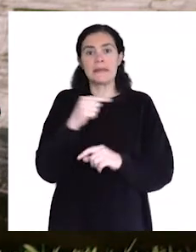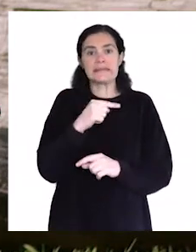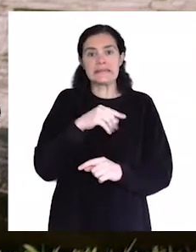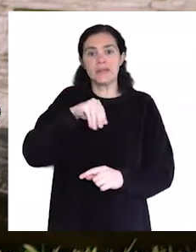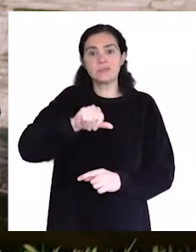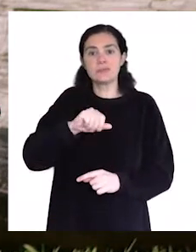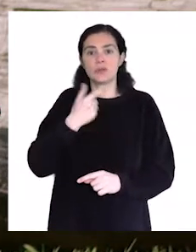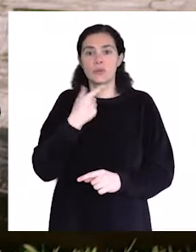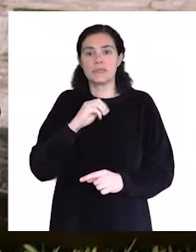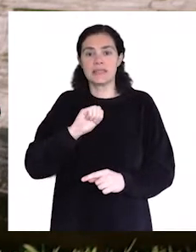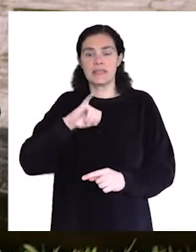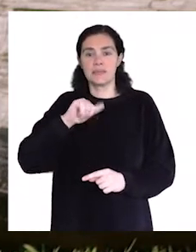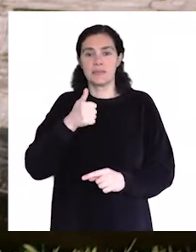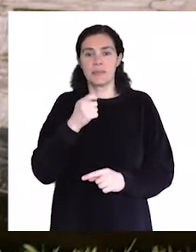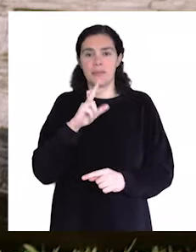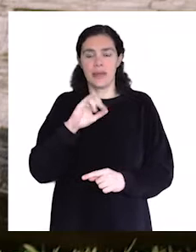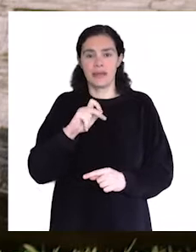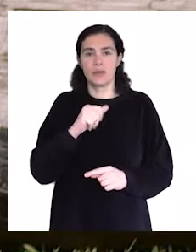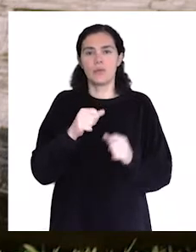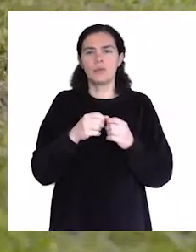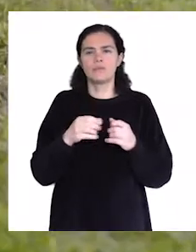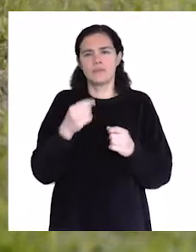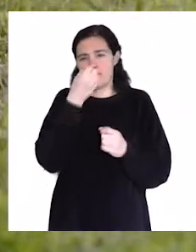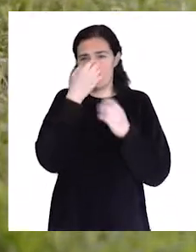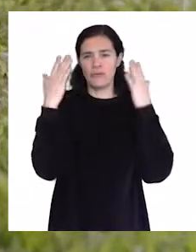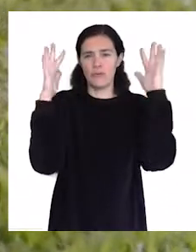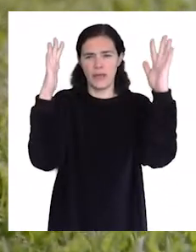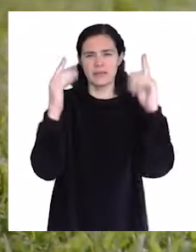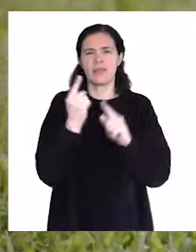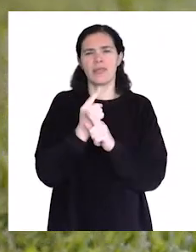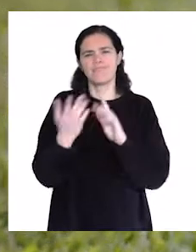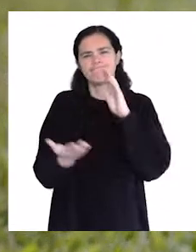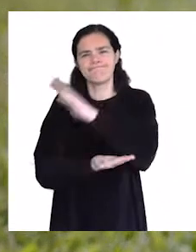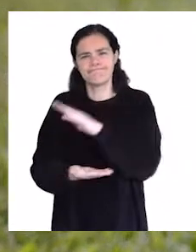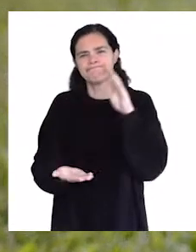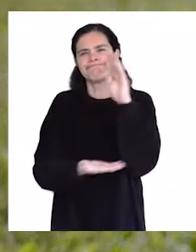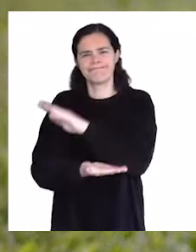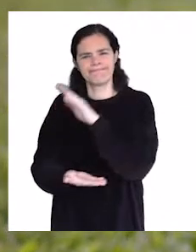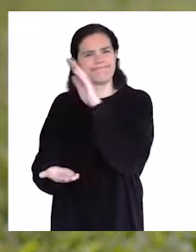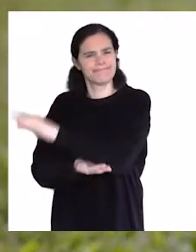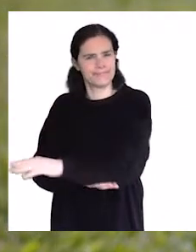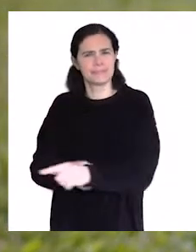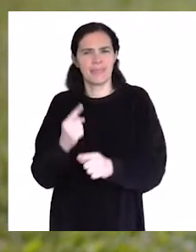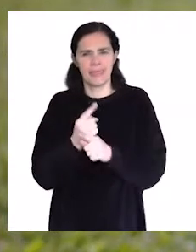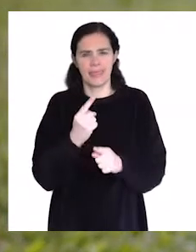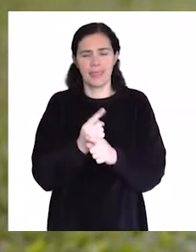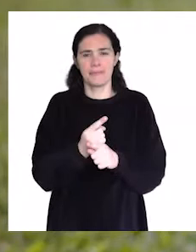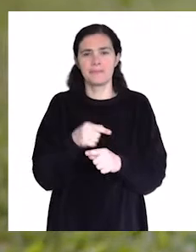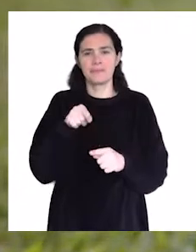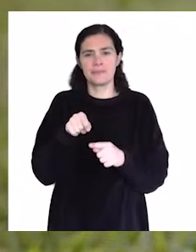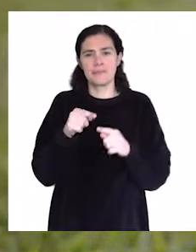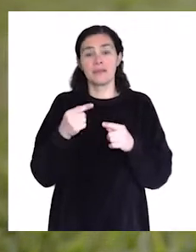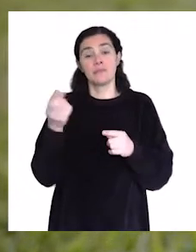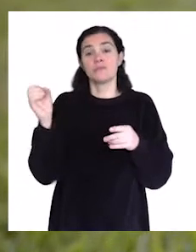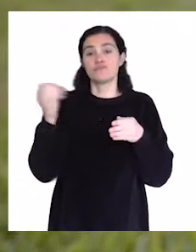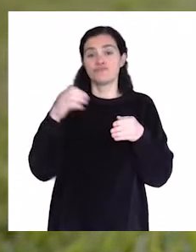Eastern Europe, Siberia, where massive amount of forests are still being cut and the